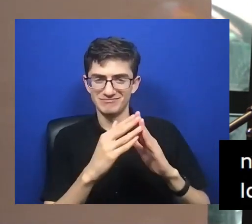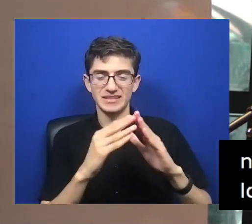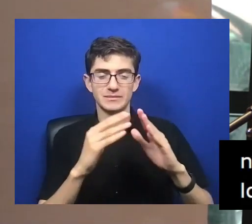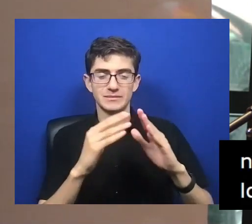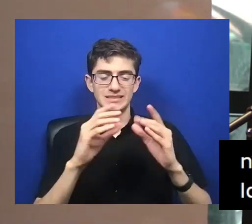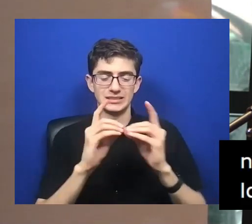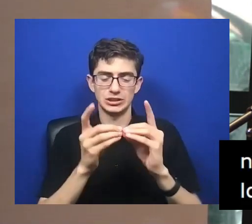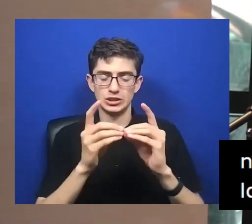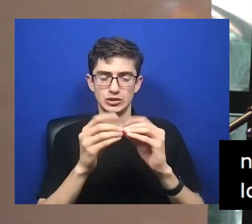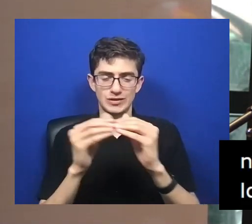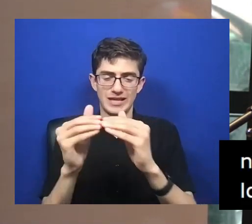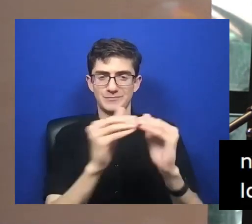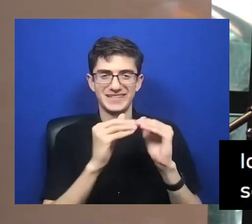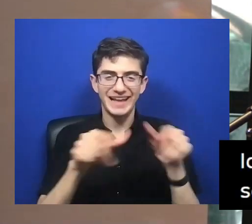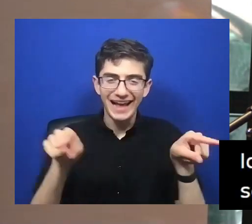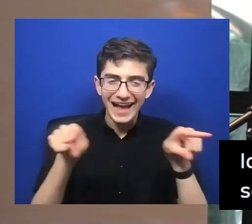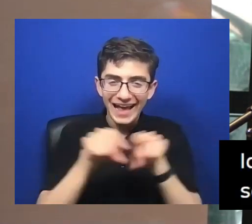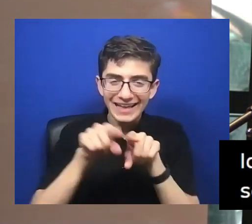I just want to,